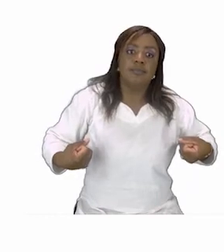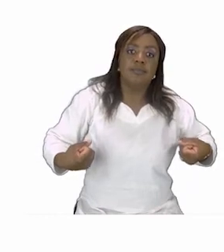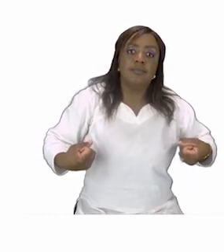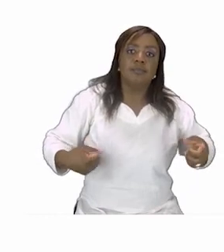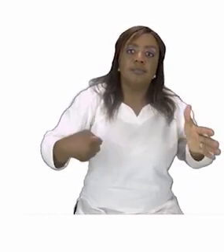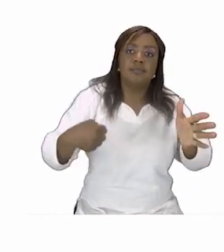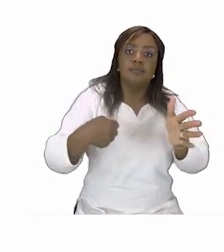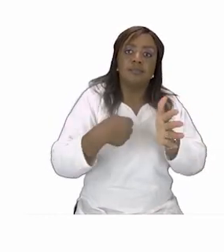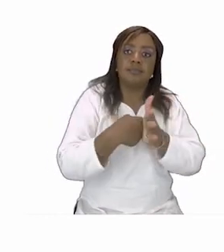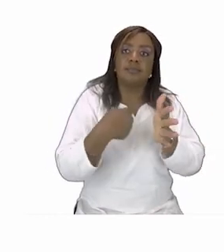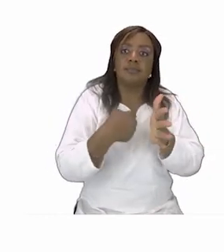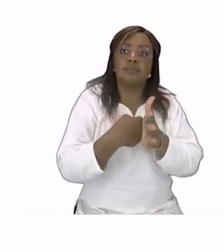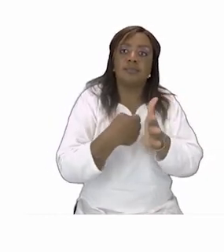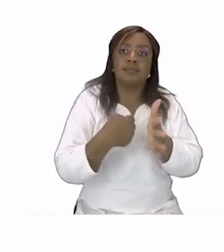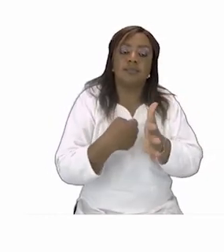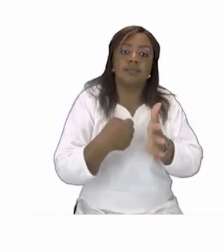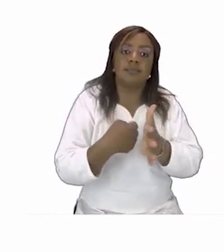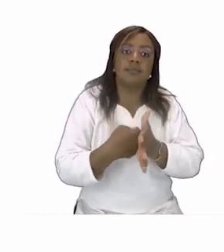grass,